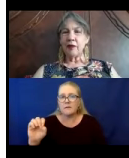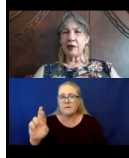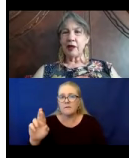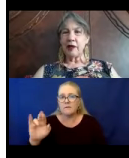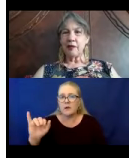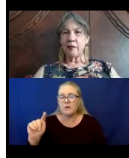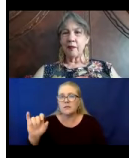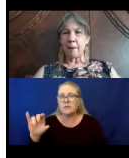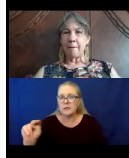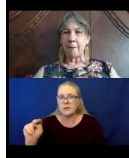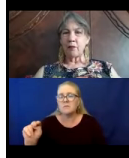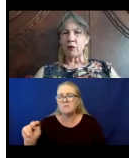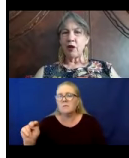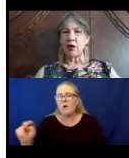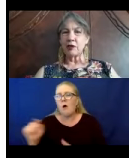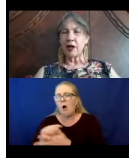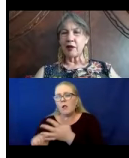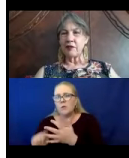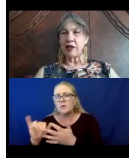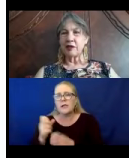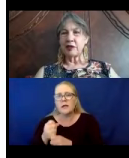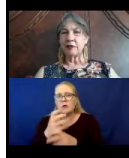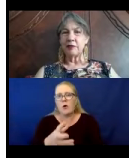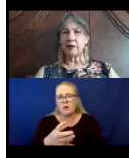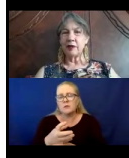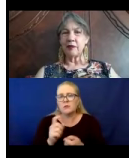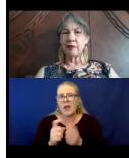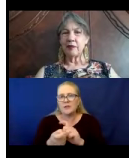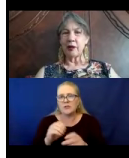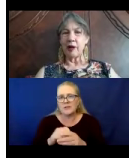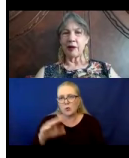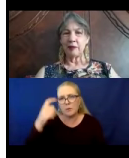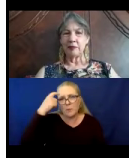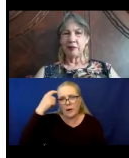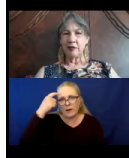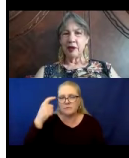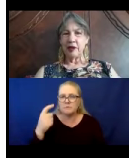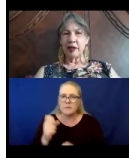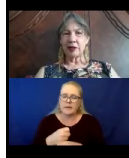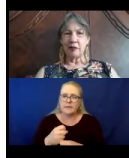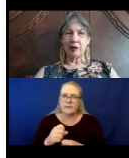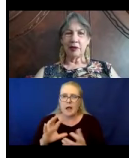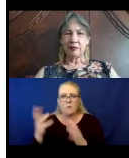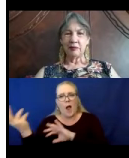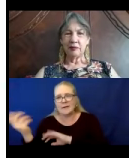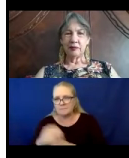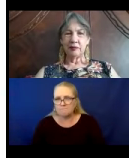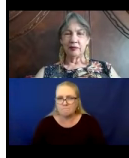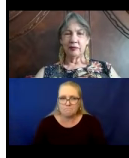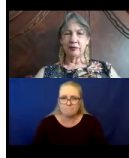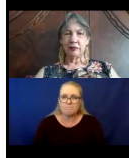All of those can cause cognitive changes if they're out of whack. Next slide, please.